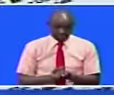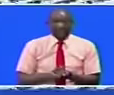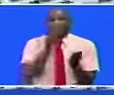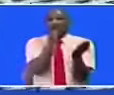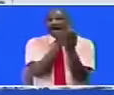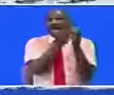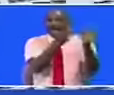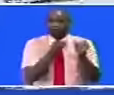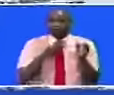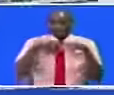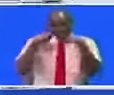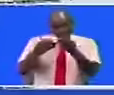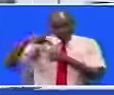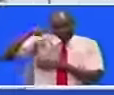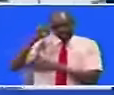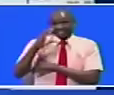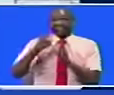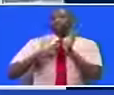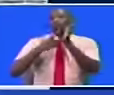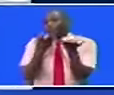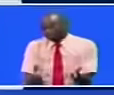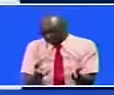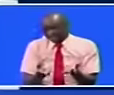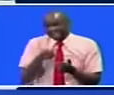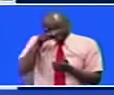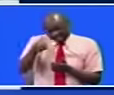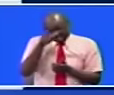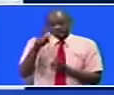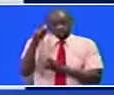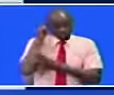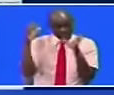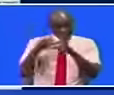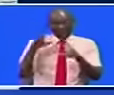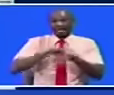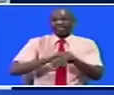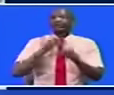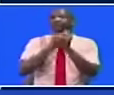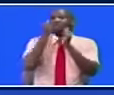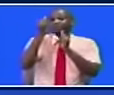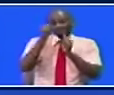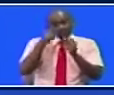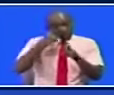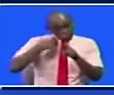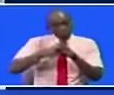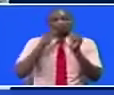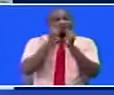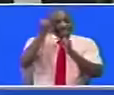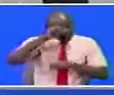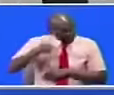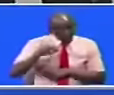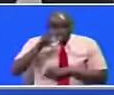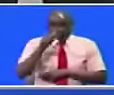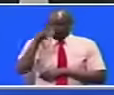records submitted to the Public Accounts Committee suggest that the law firm received a total of 15 million shillings from Out of the